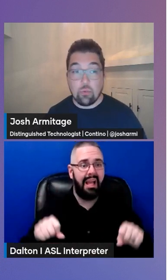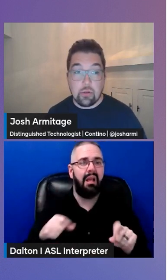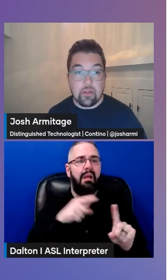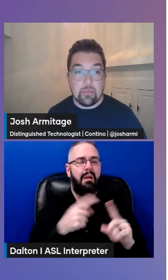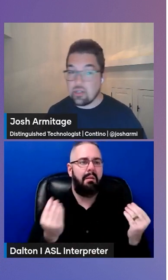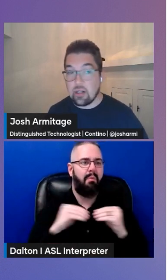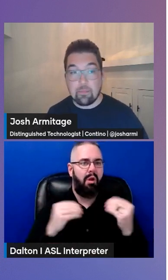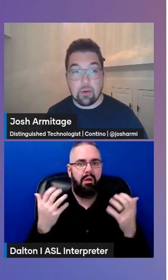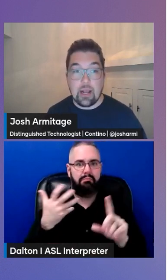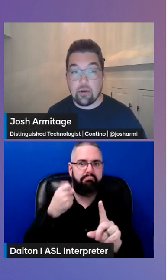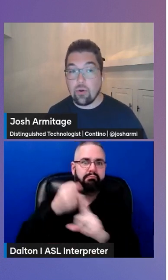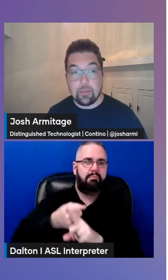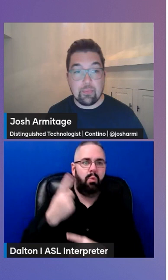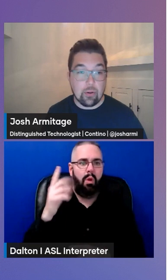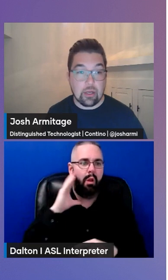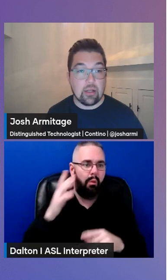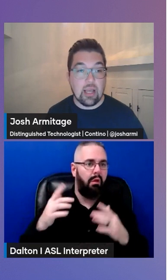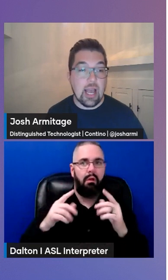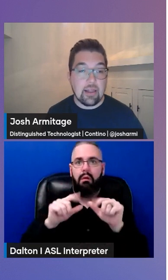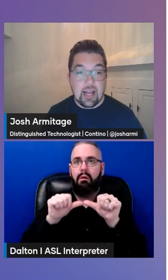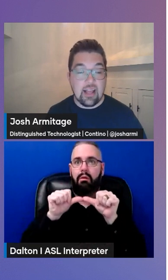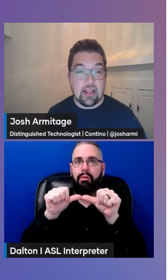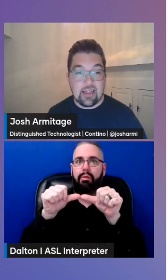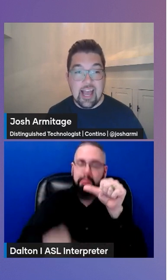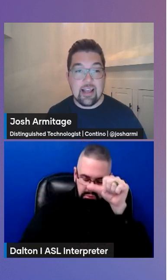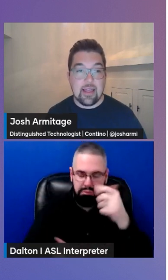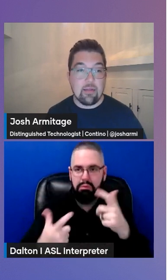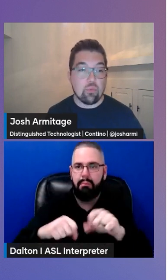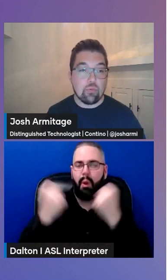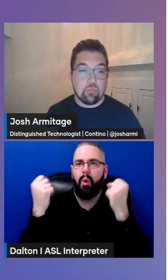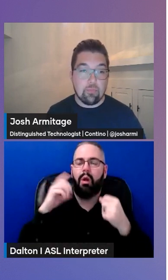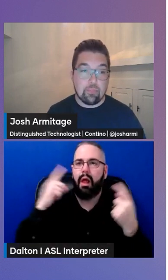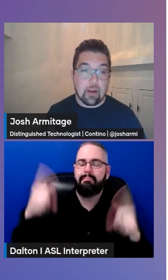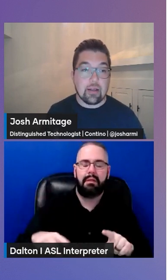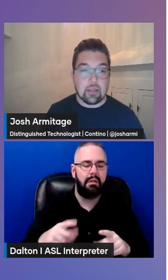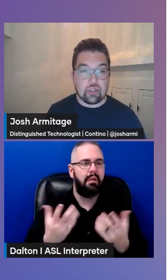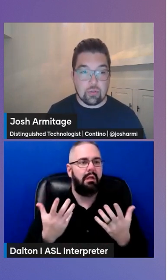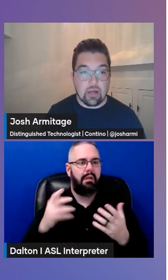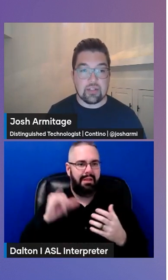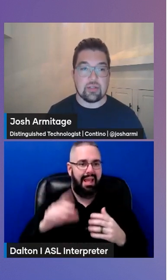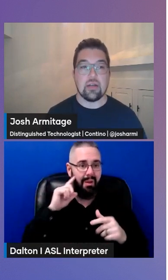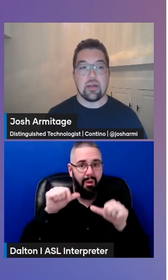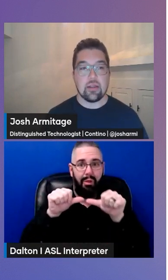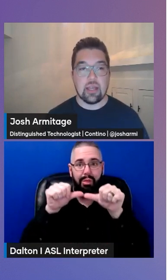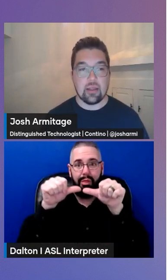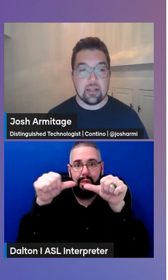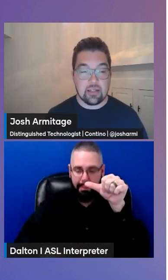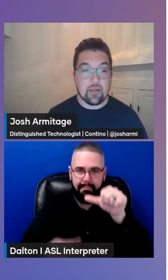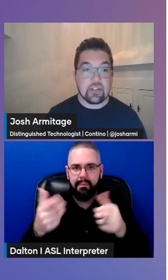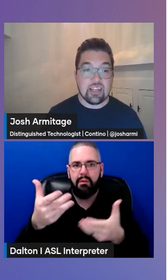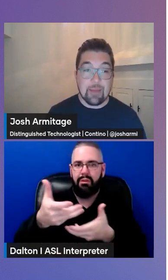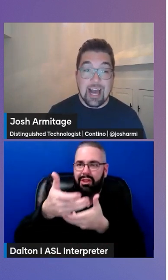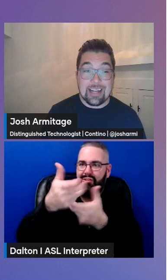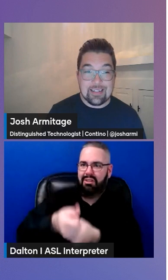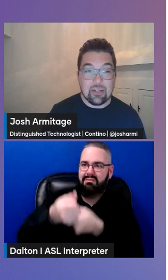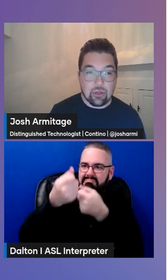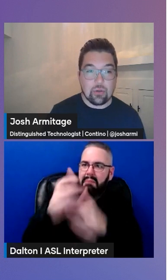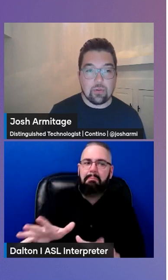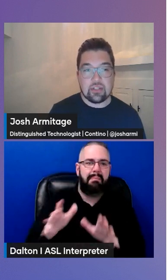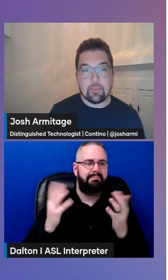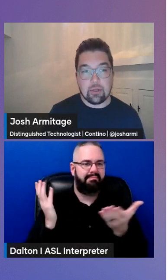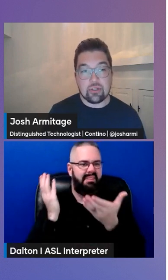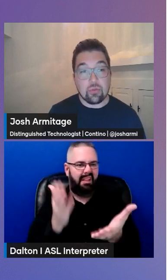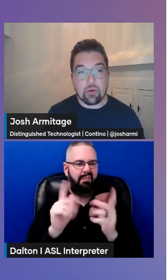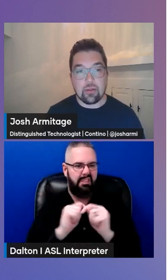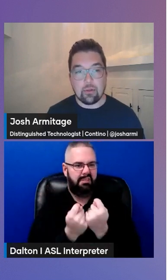is that one of them is going to break or be broken, and that in then will break the trust that the delivery team has in you